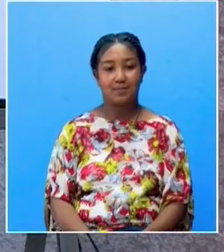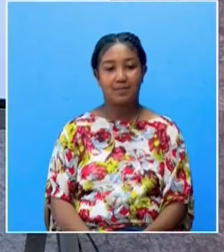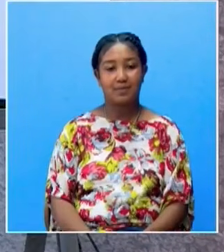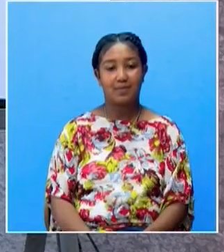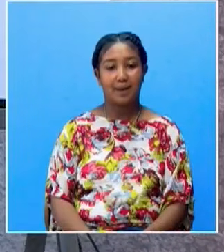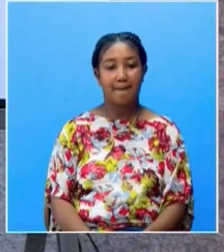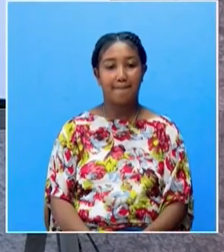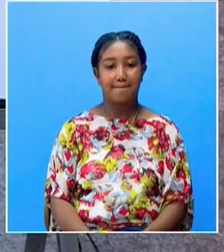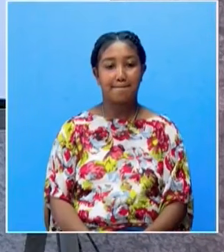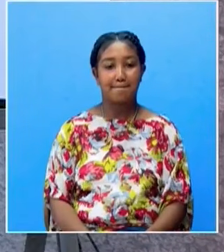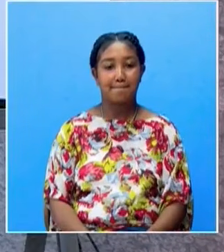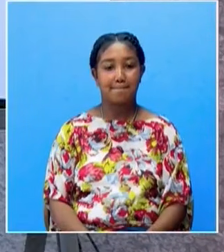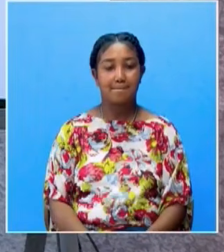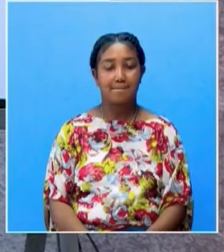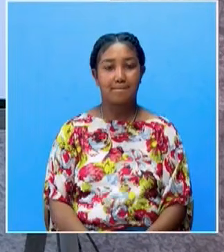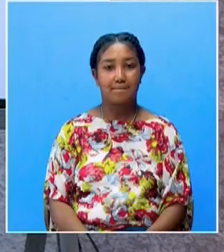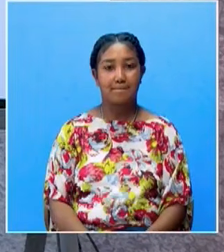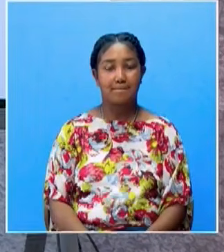Here,